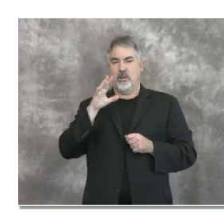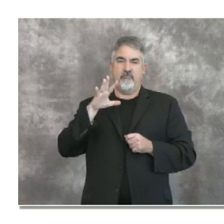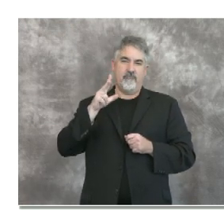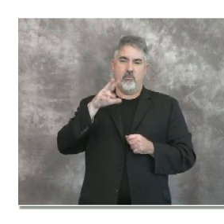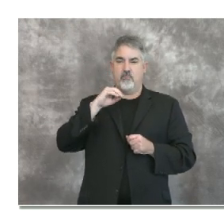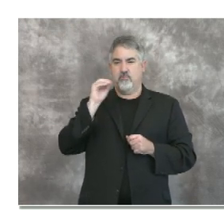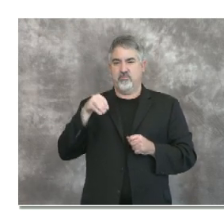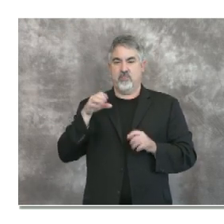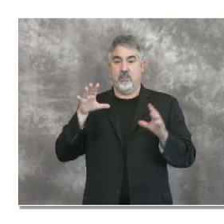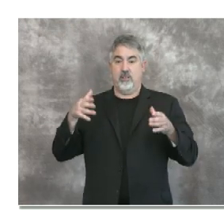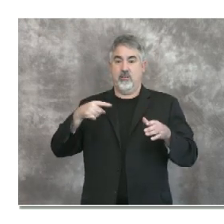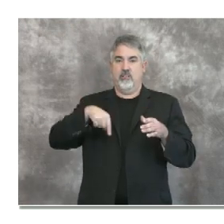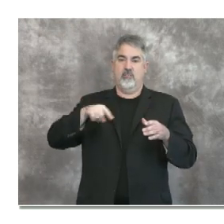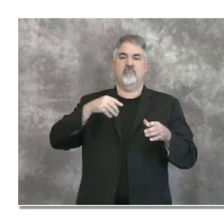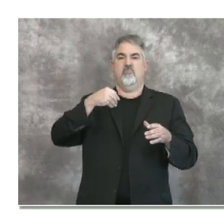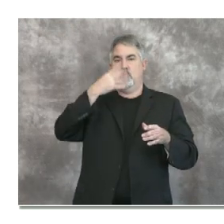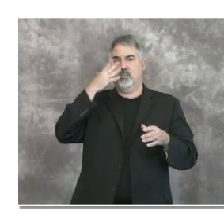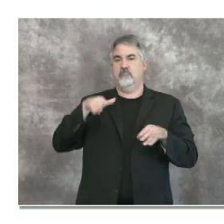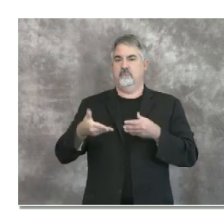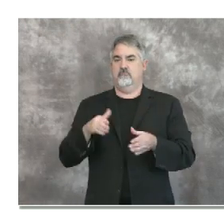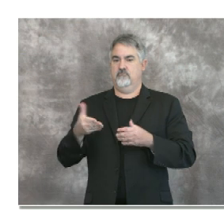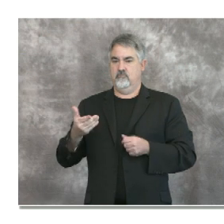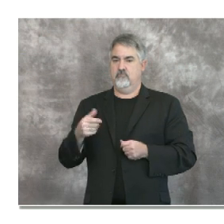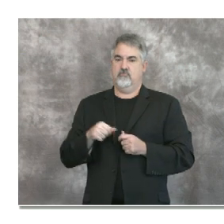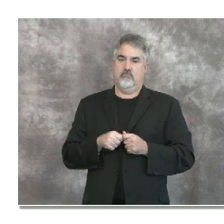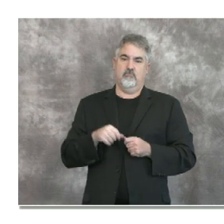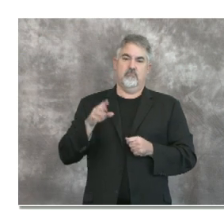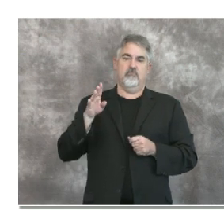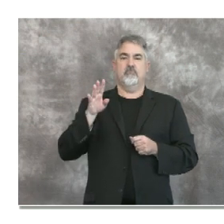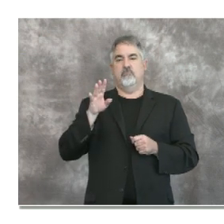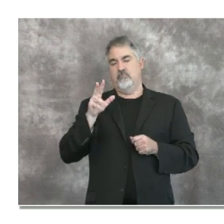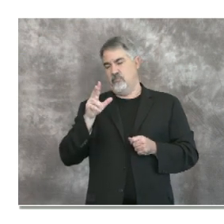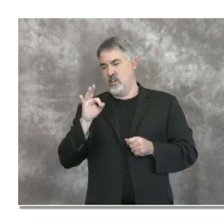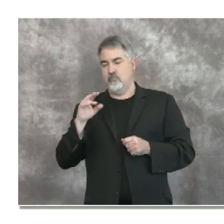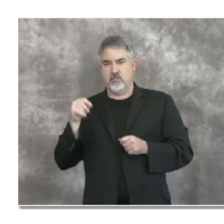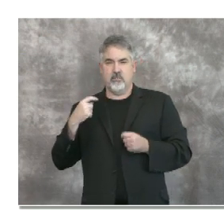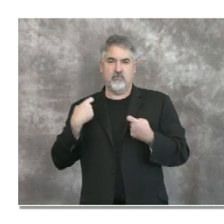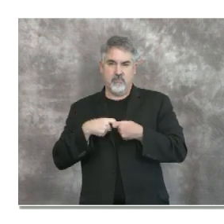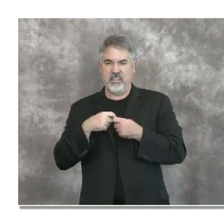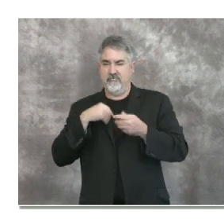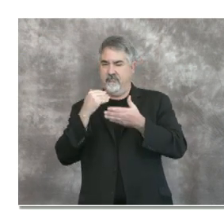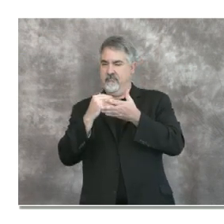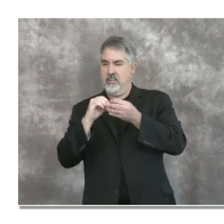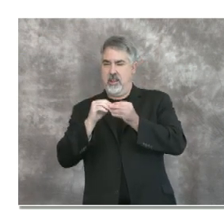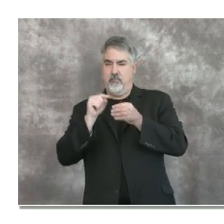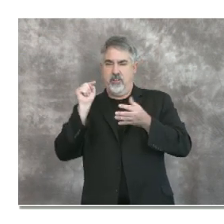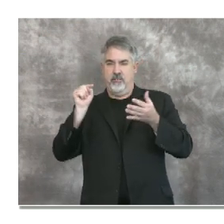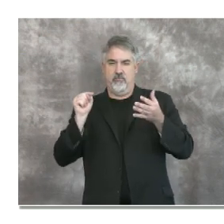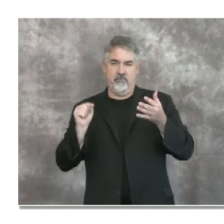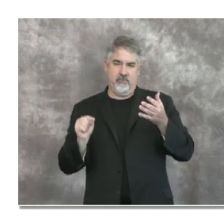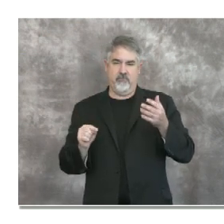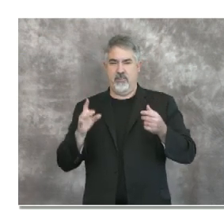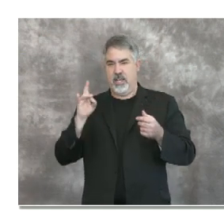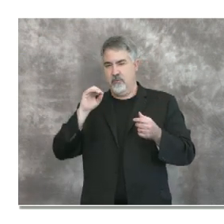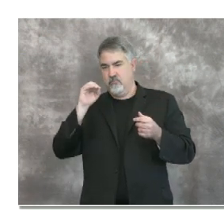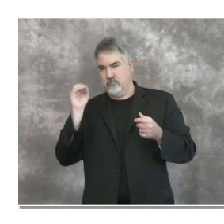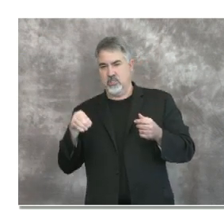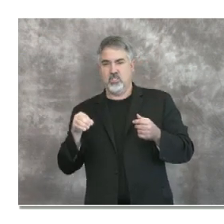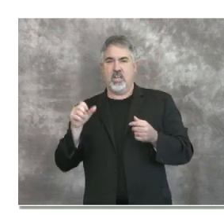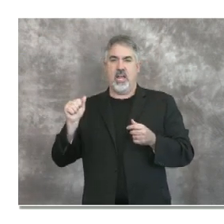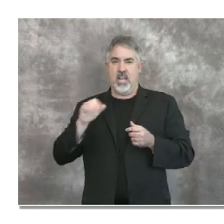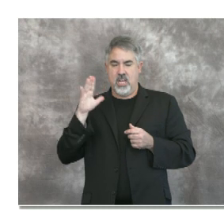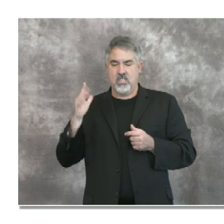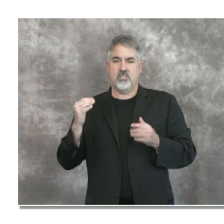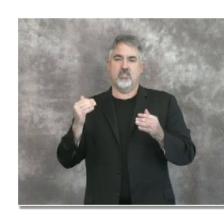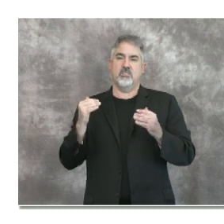white, 39 or 34% are Latino or Hispanic, 9 or 8% are Asian, 4 or 3% are Black